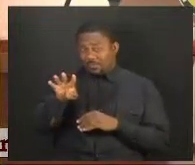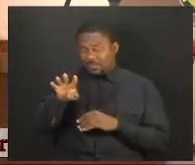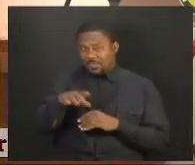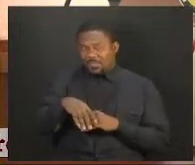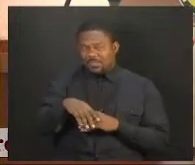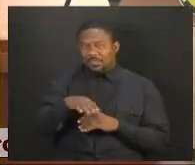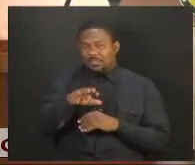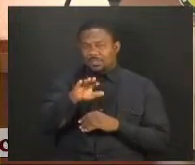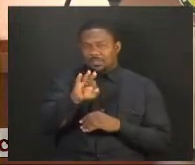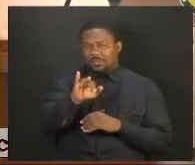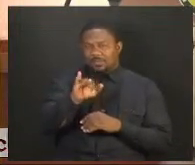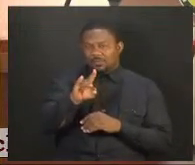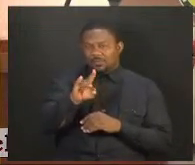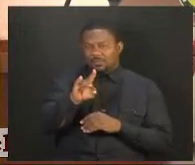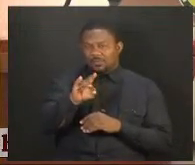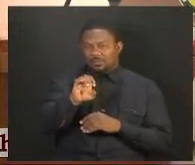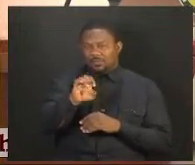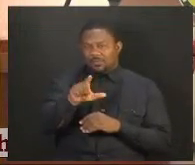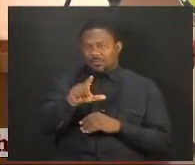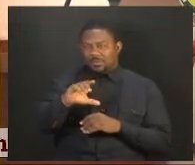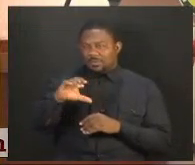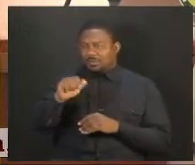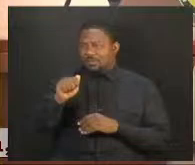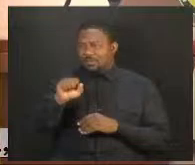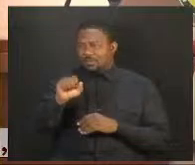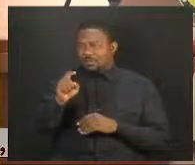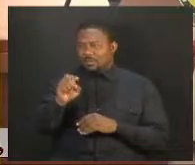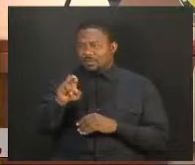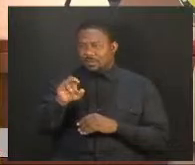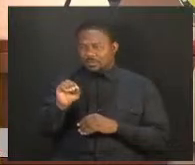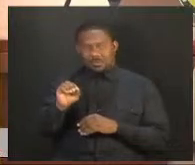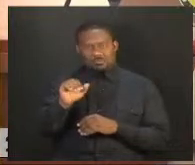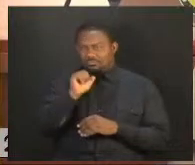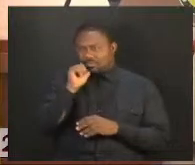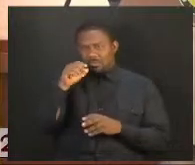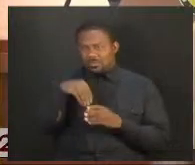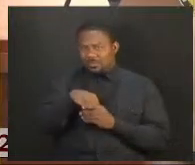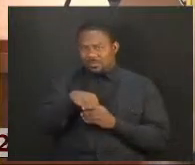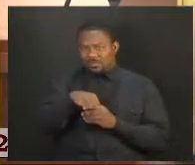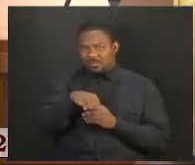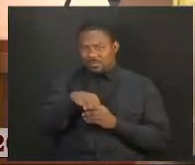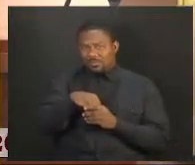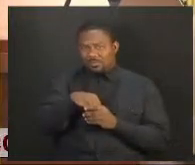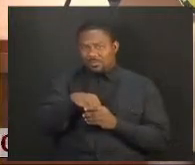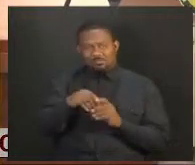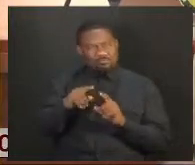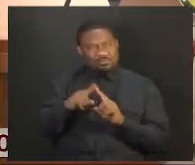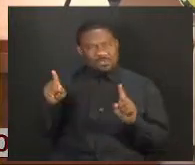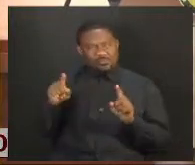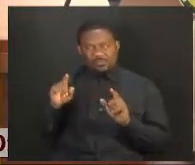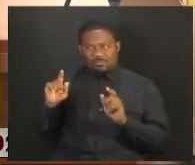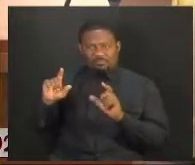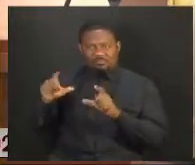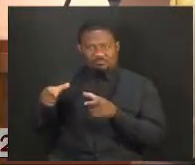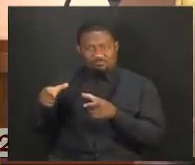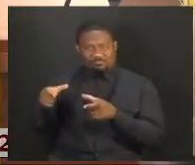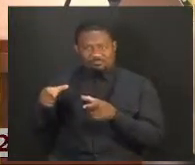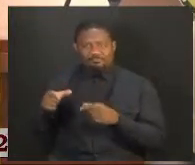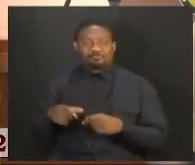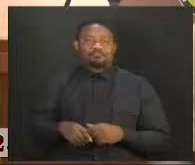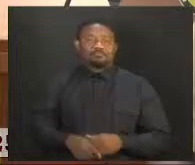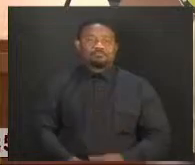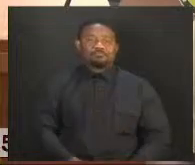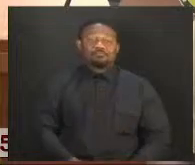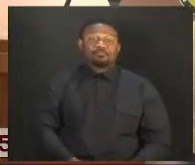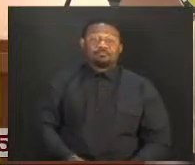Castro should not belong to that category. It should be put in a different category. So if